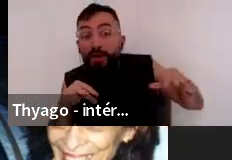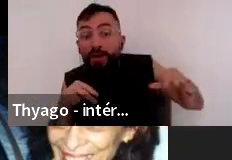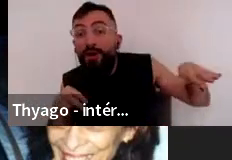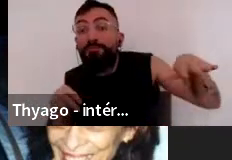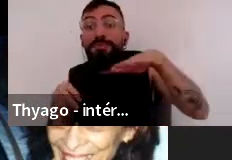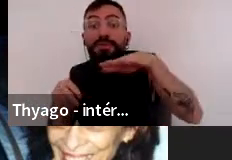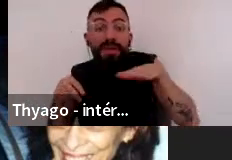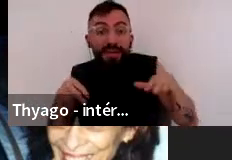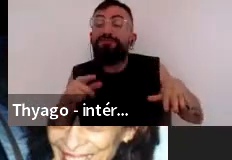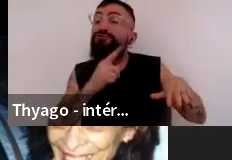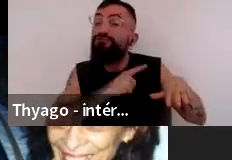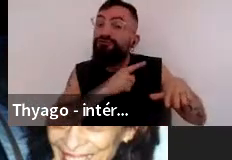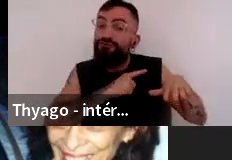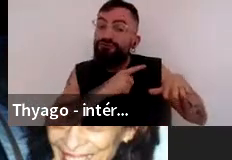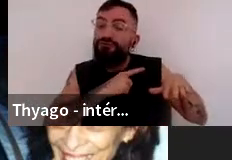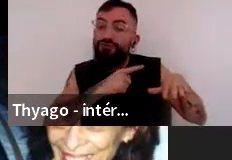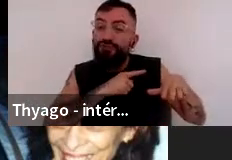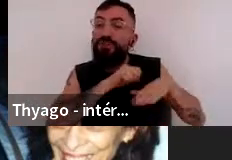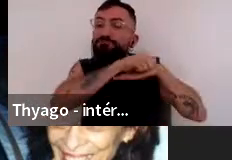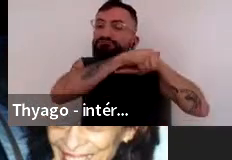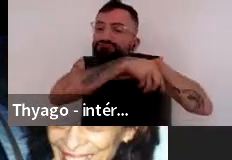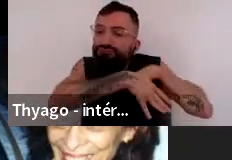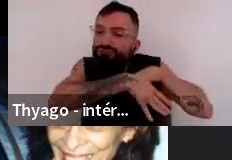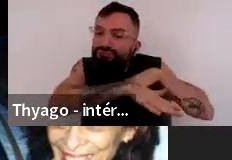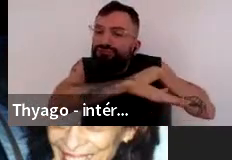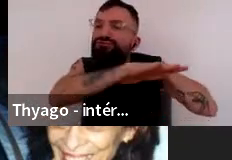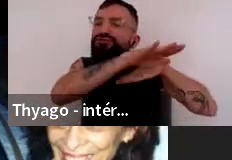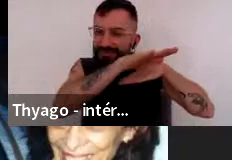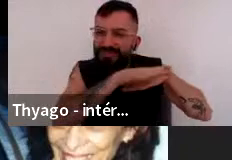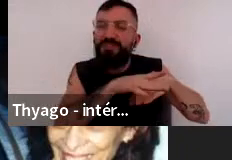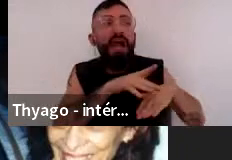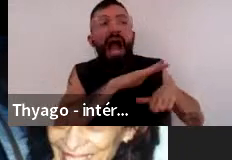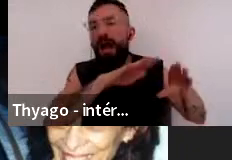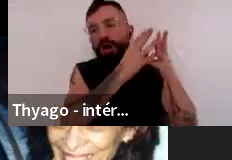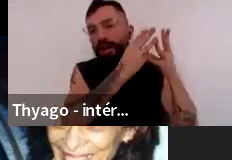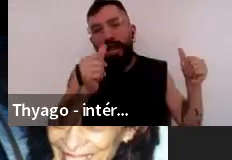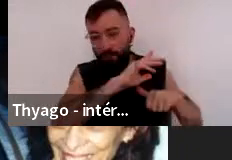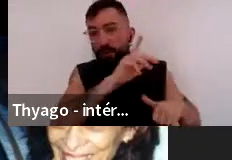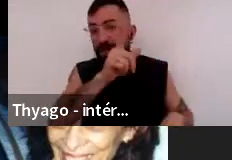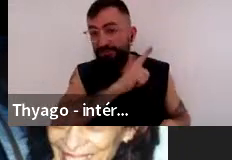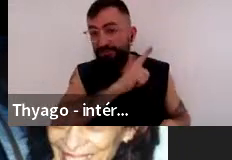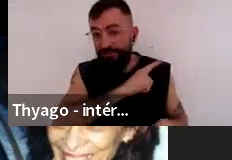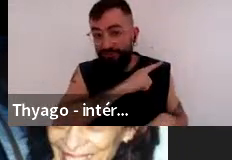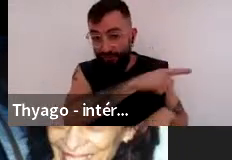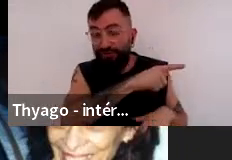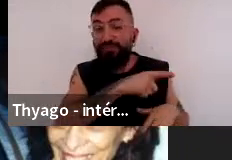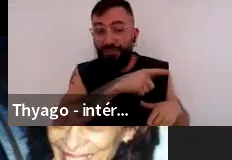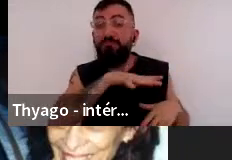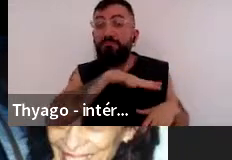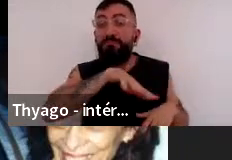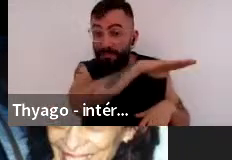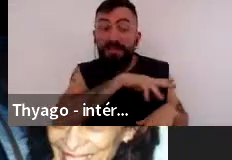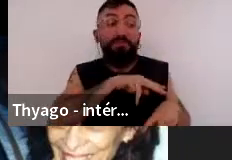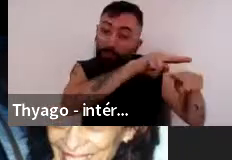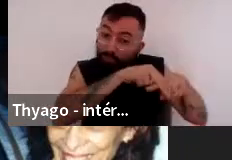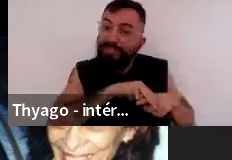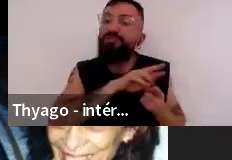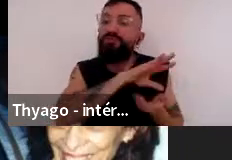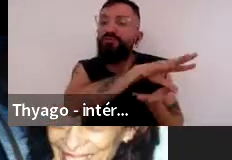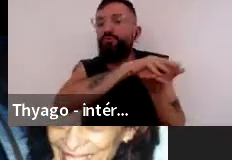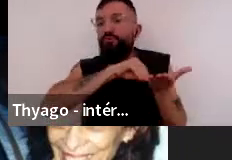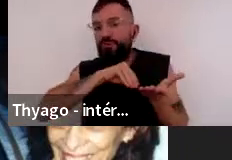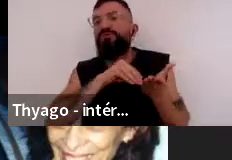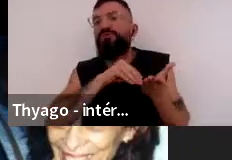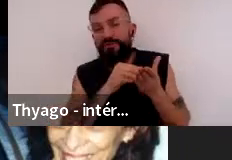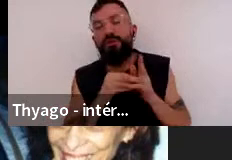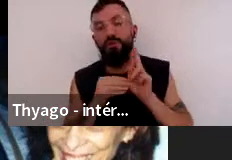a small waterfall. It's not in existence anymore, but that was the motivation for